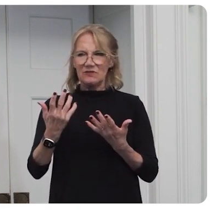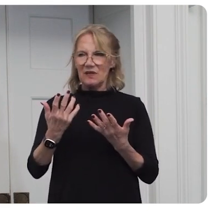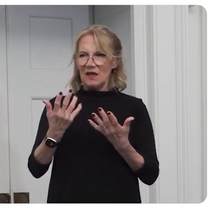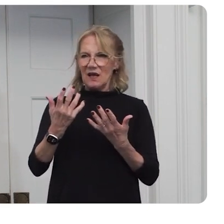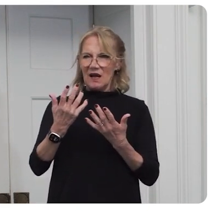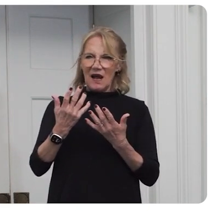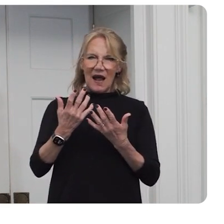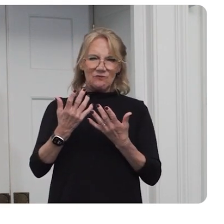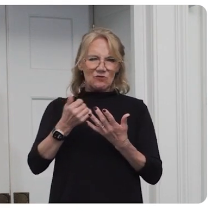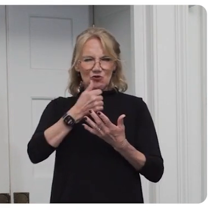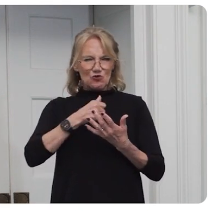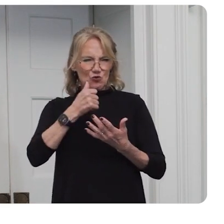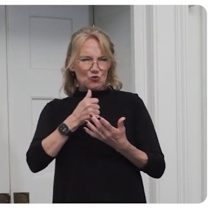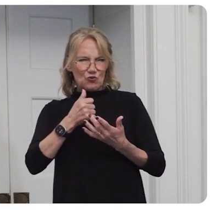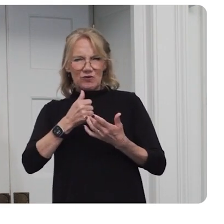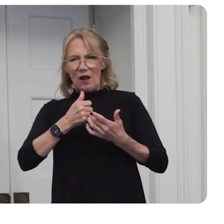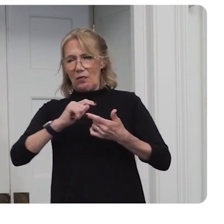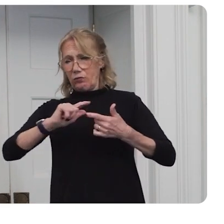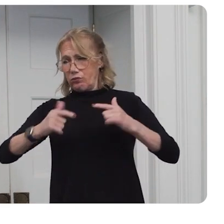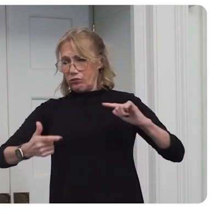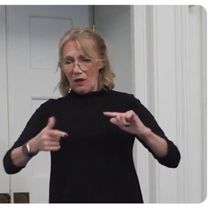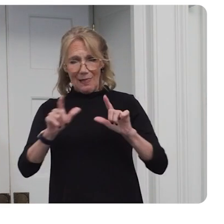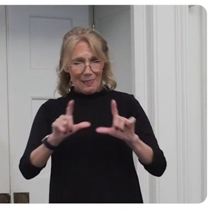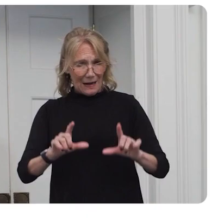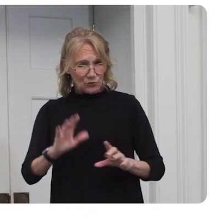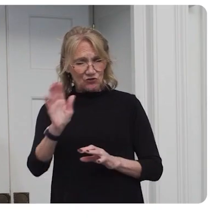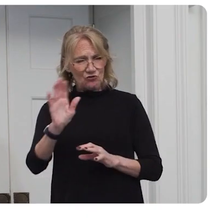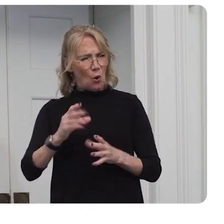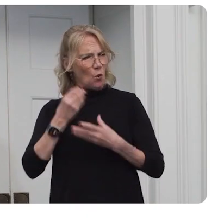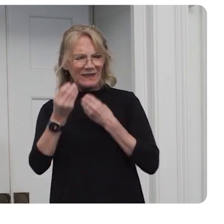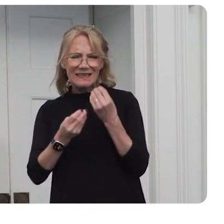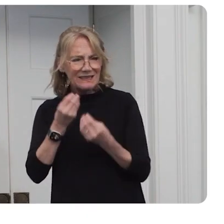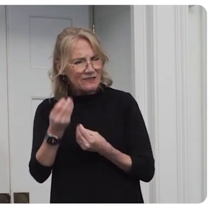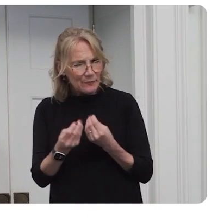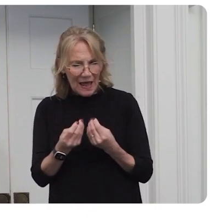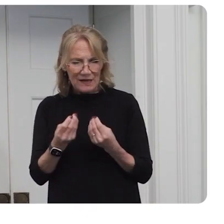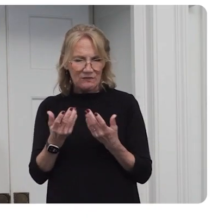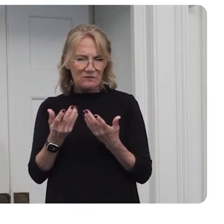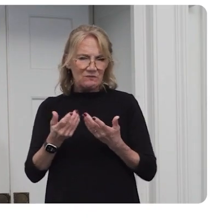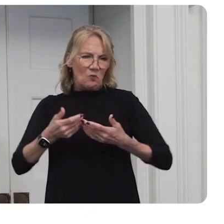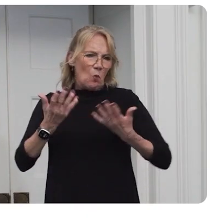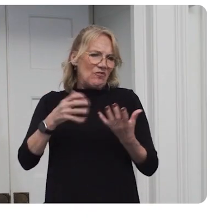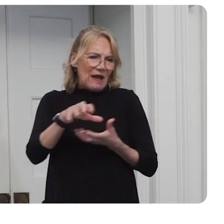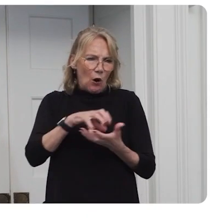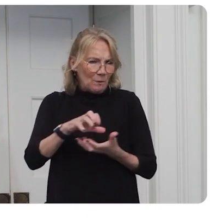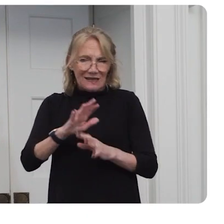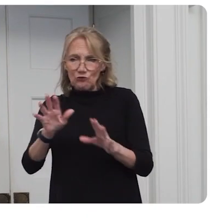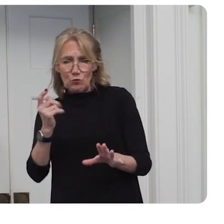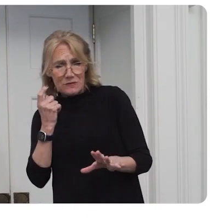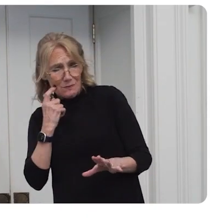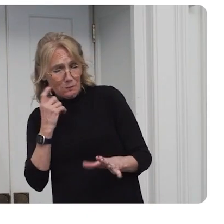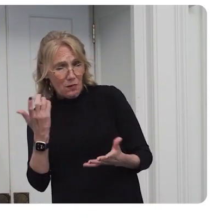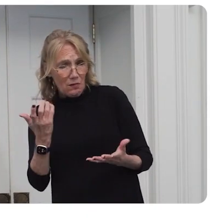of, and flower up our kind of language. We can actually explain things, for, whether